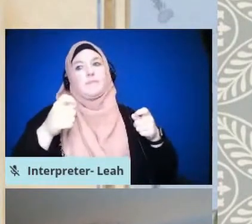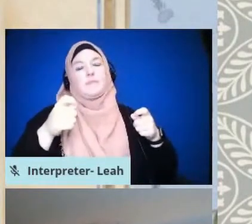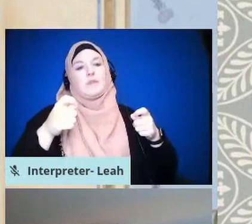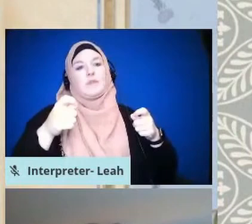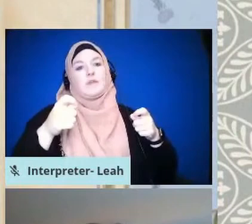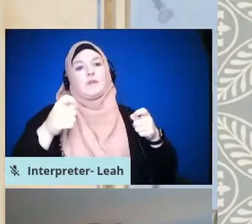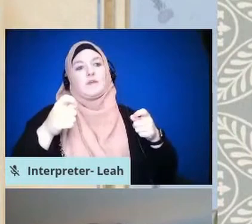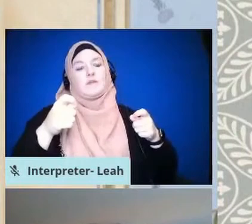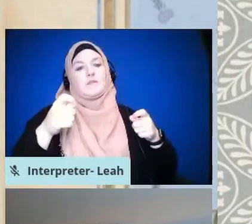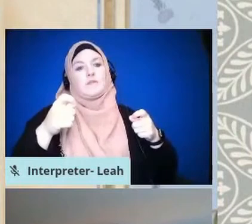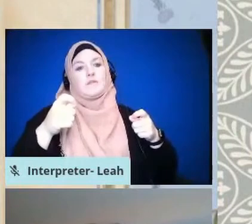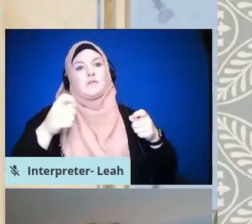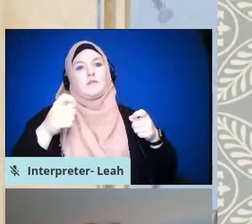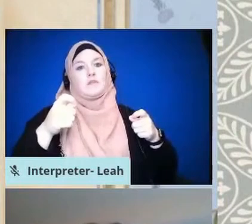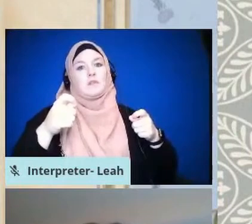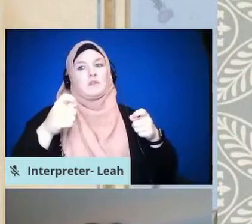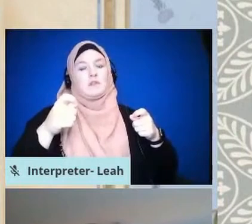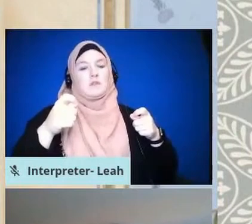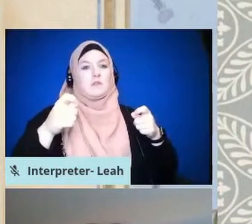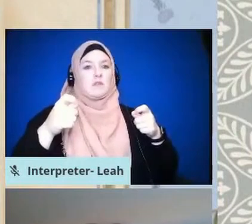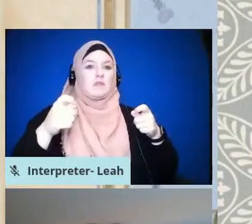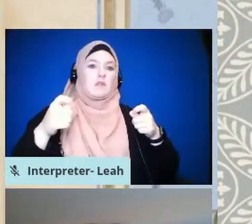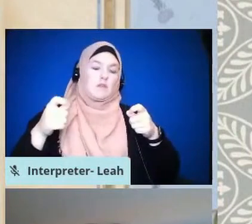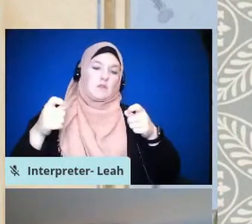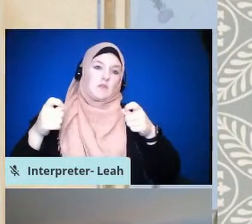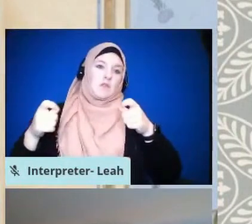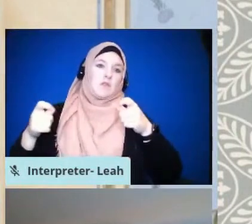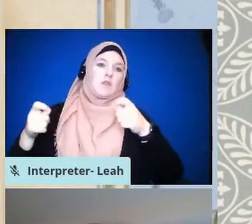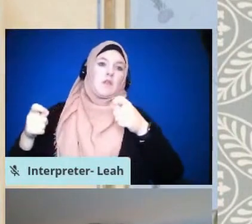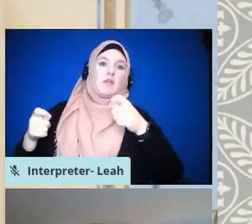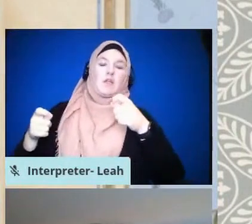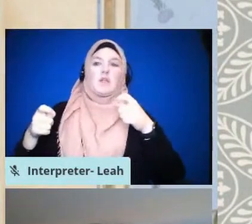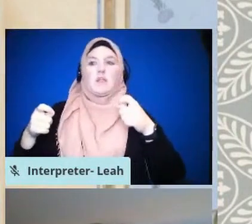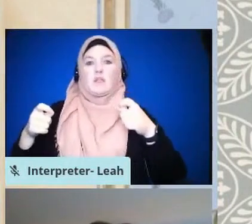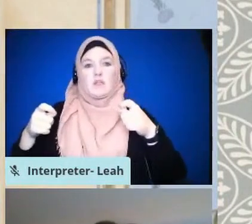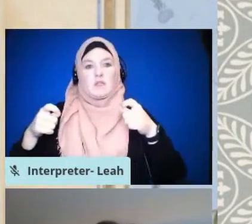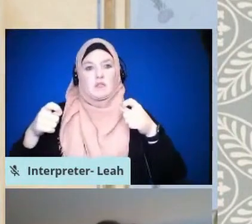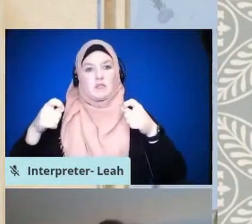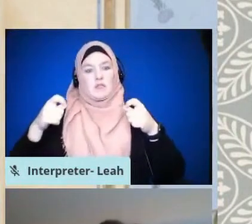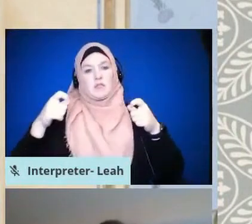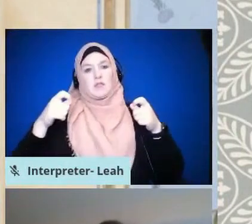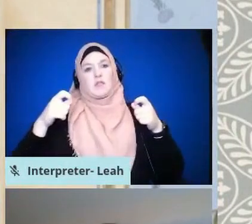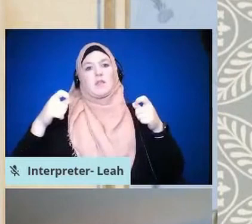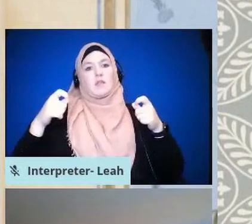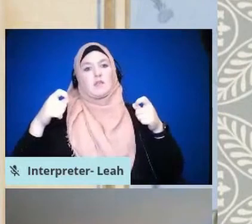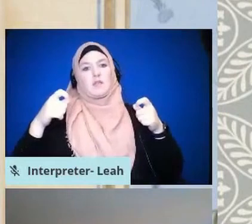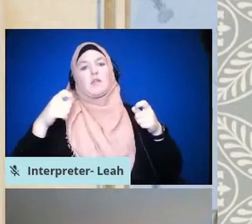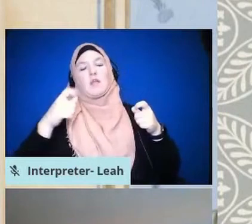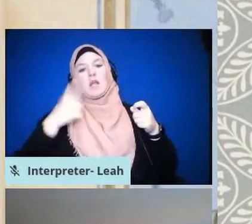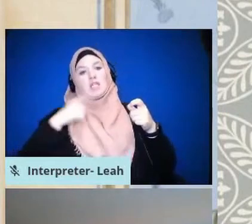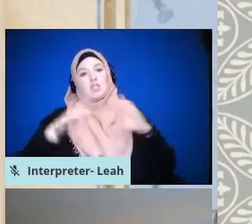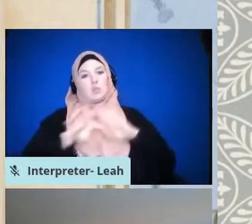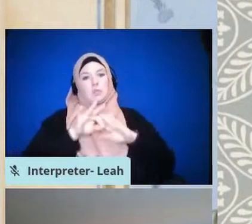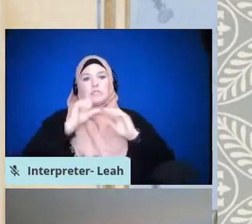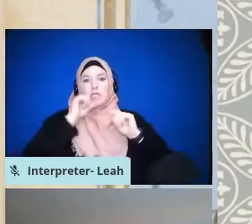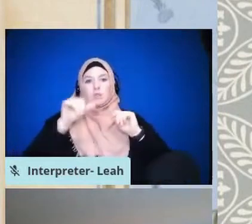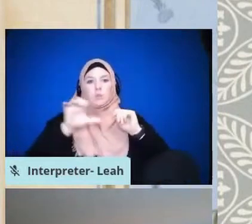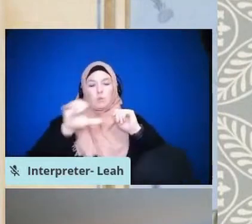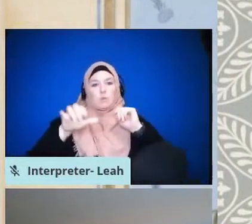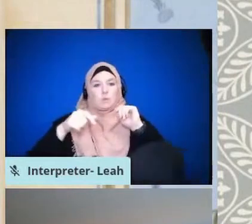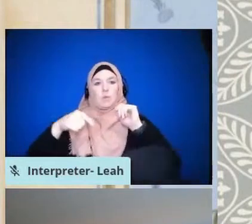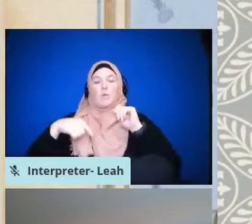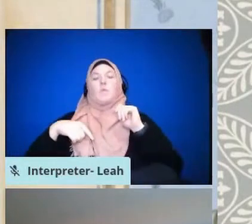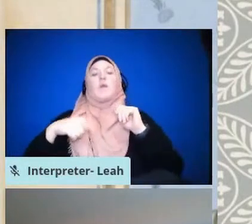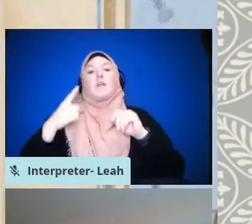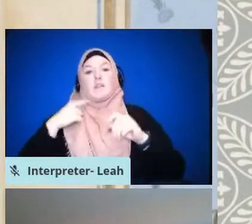error that God is a passive power who can intervene to help but chooses not to do so. Consequently,